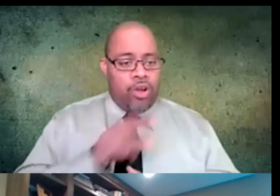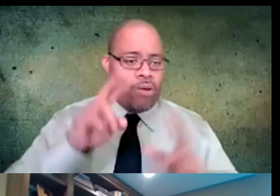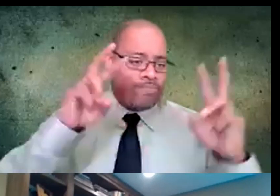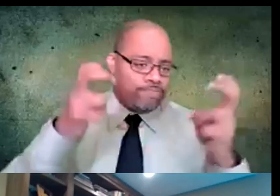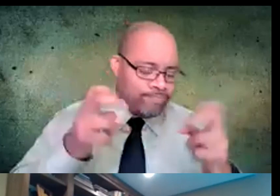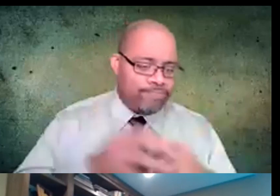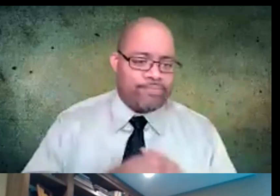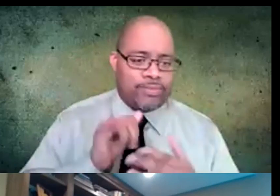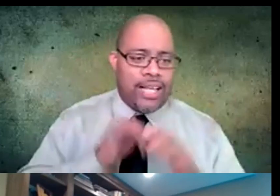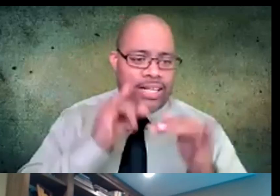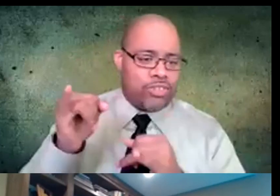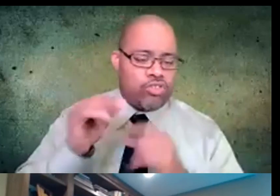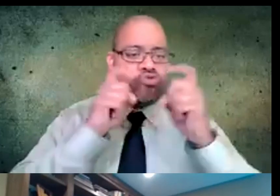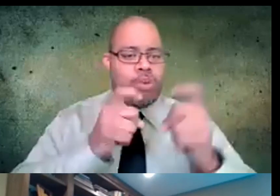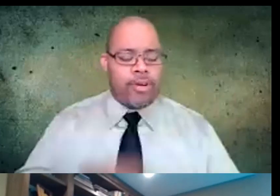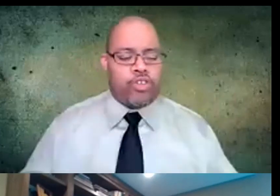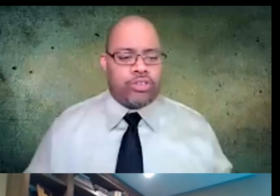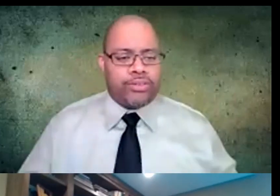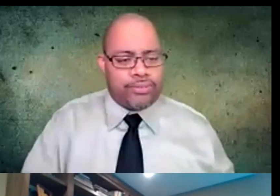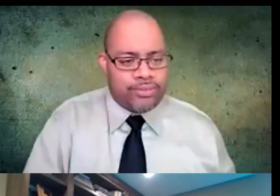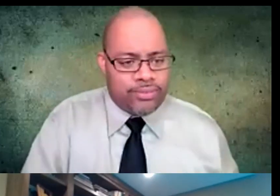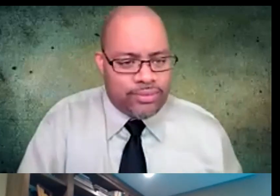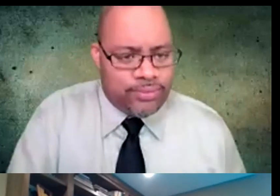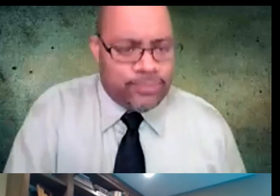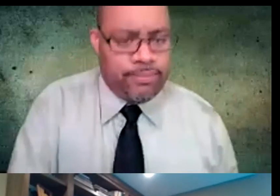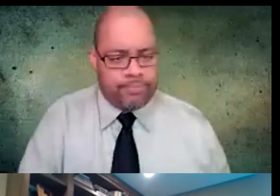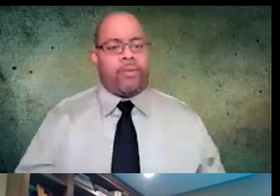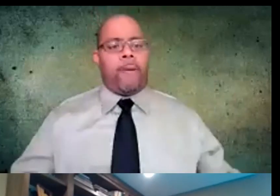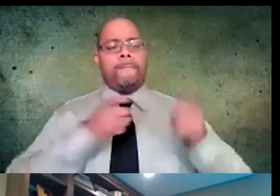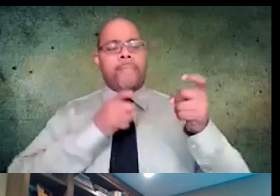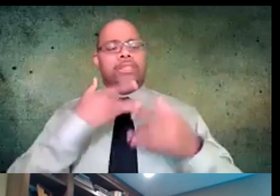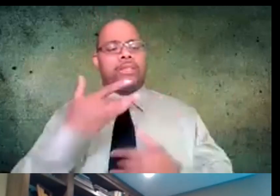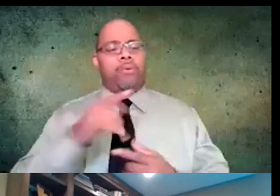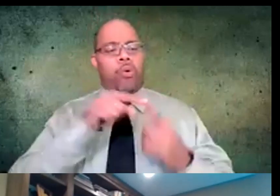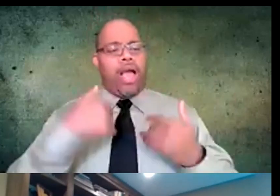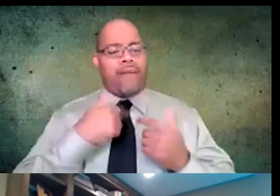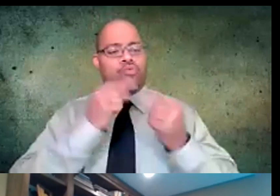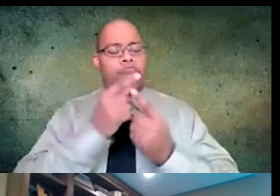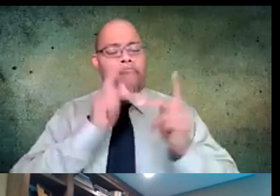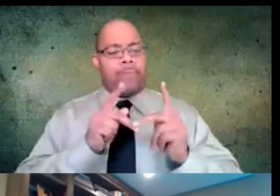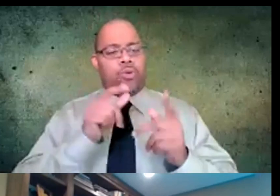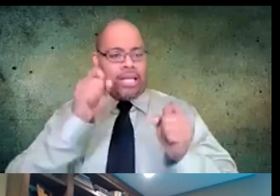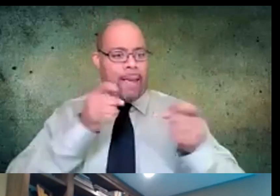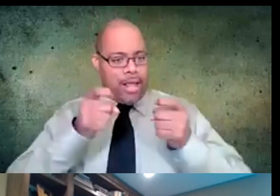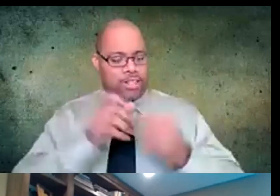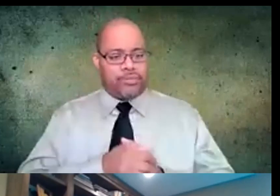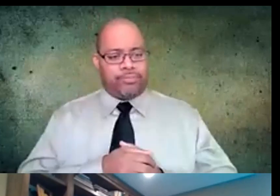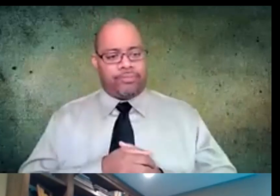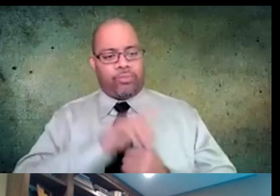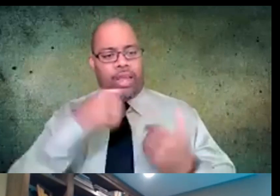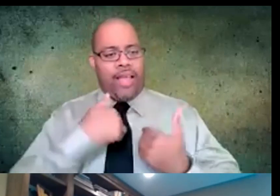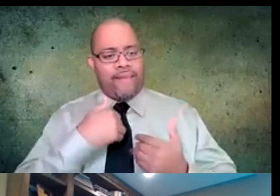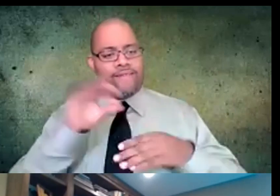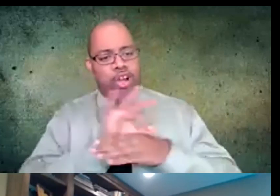the individual contributors. The management typically is when you have a group of people to manage, when you have a